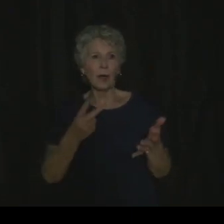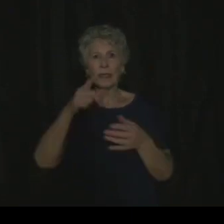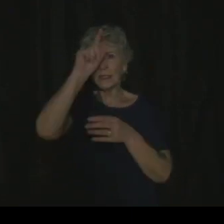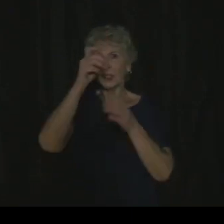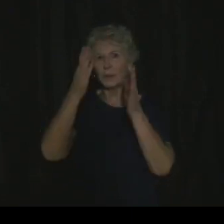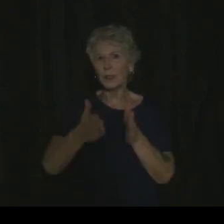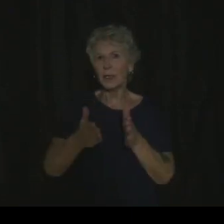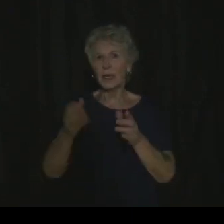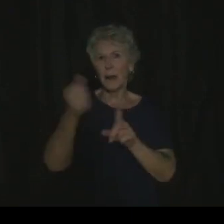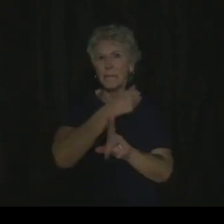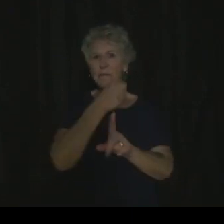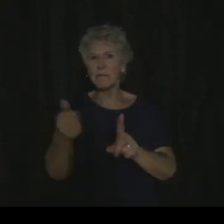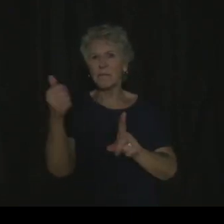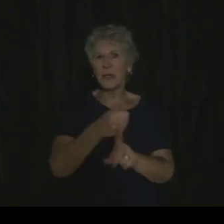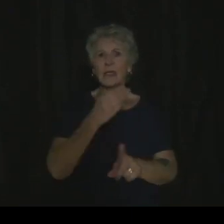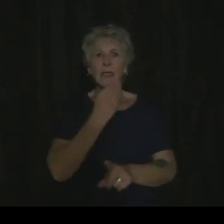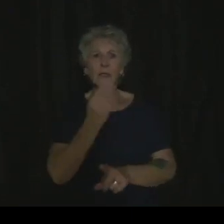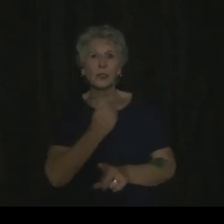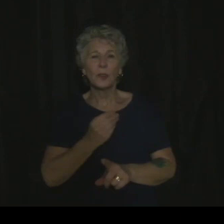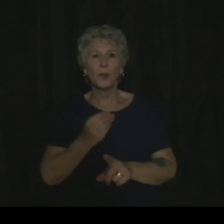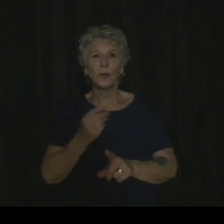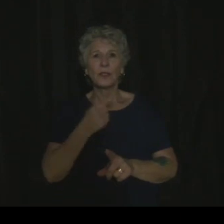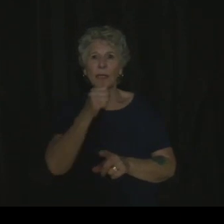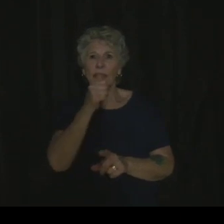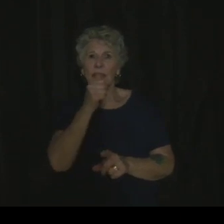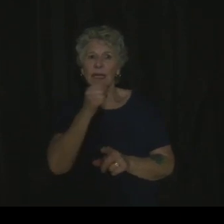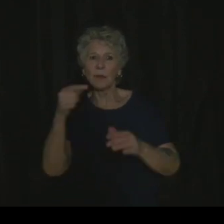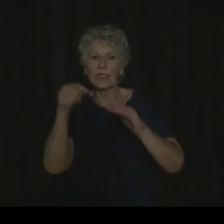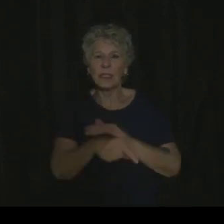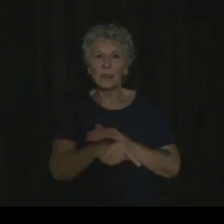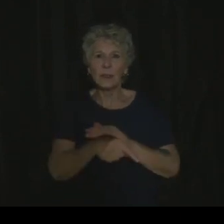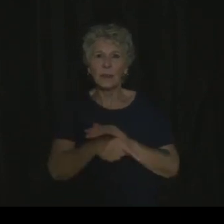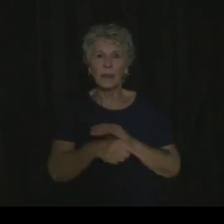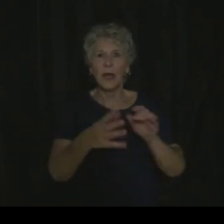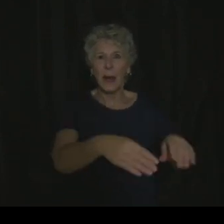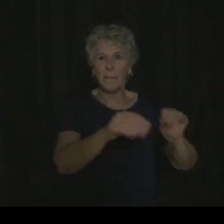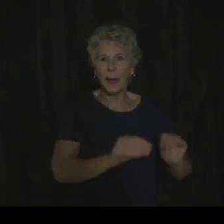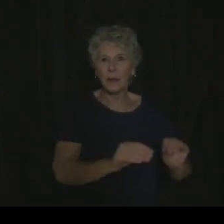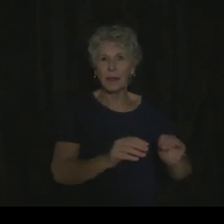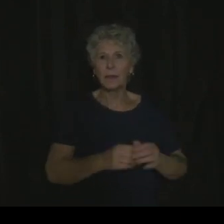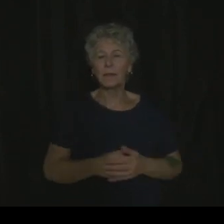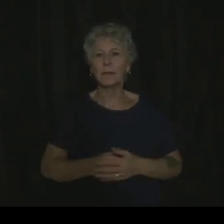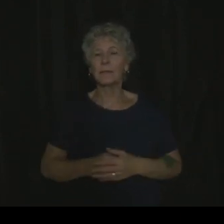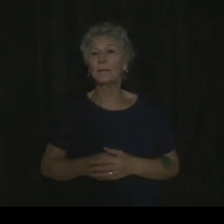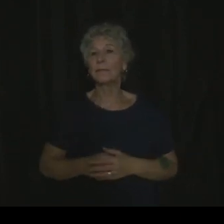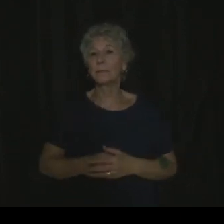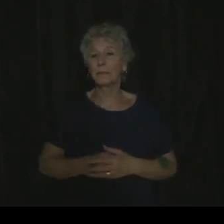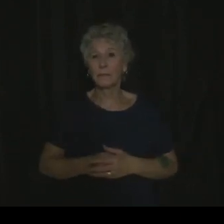beating one of his brethren, and so he secretly killed him and buried him in the sand. He murdered him.